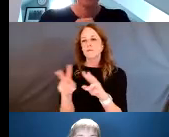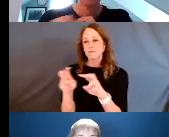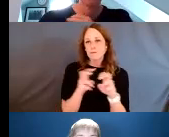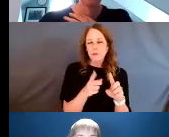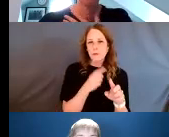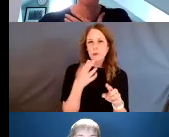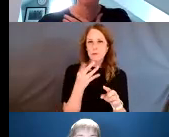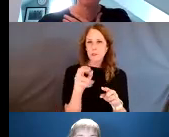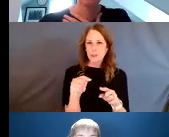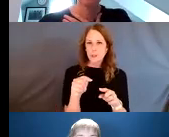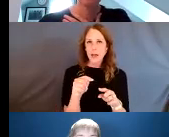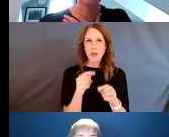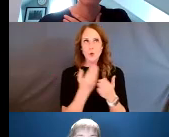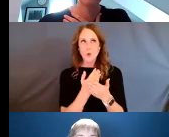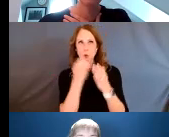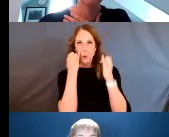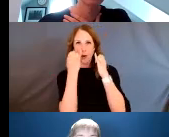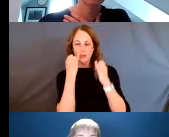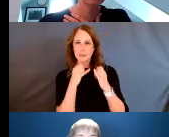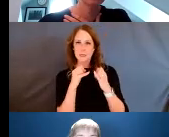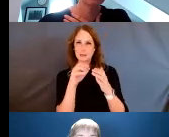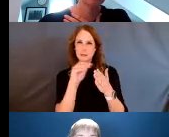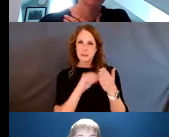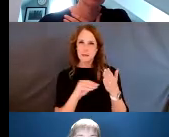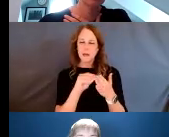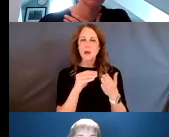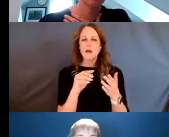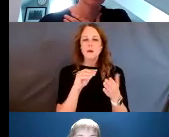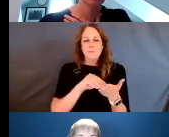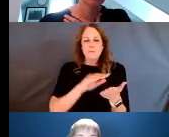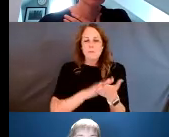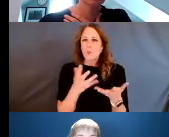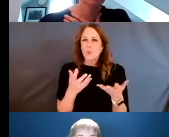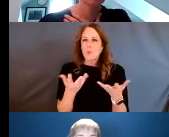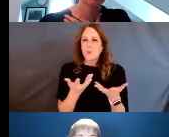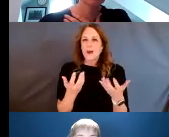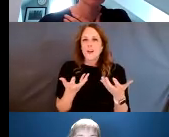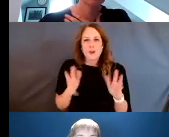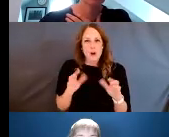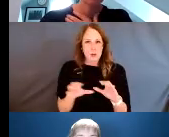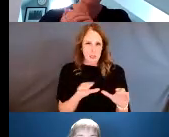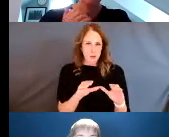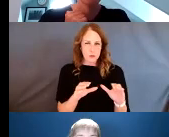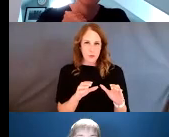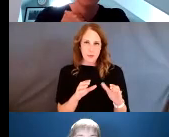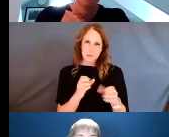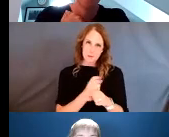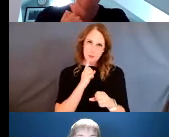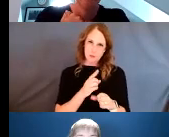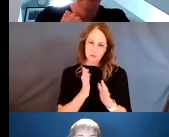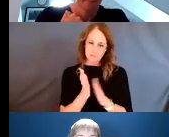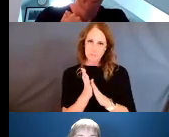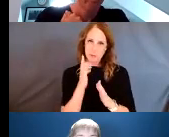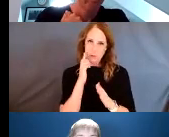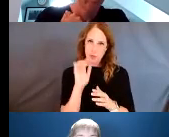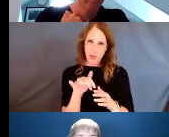really, you want to be thinking about, what are you already doing? Of course, give yourself credit for that because that's awesome. And then think about what else can you be